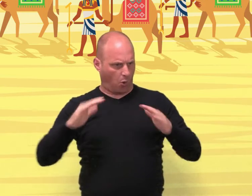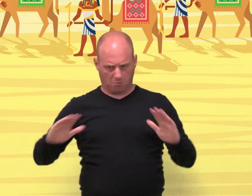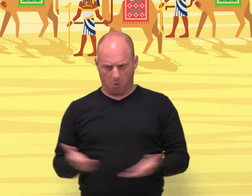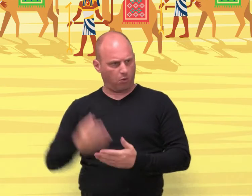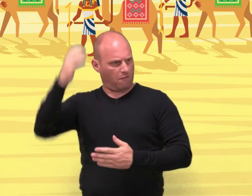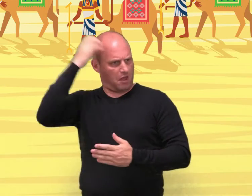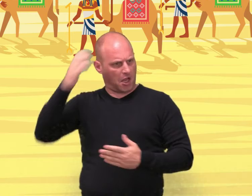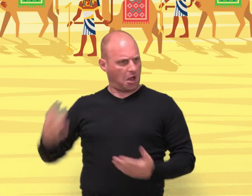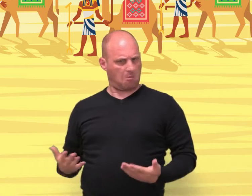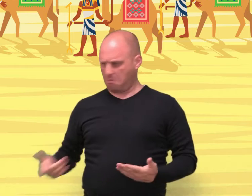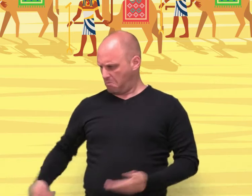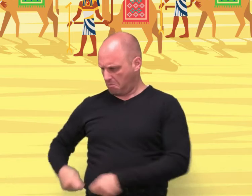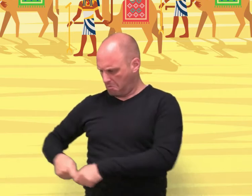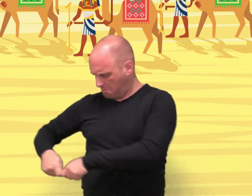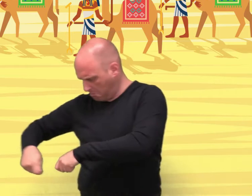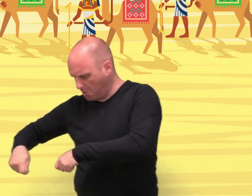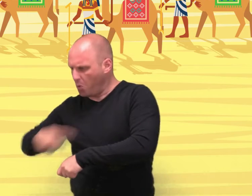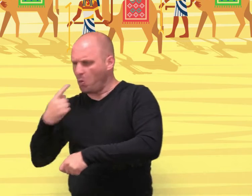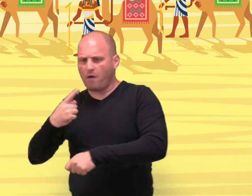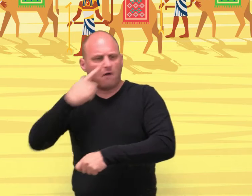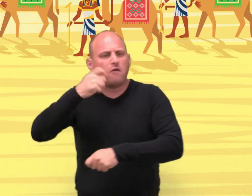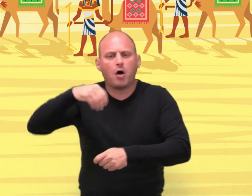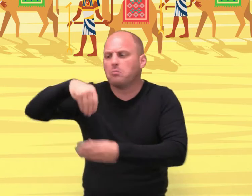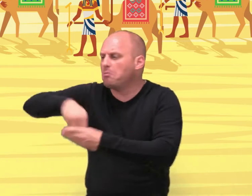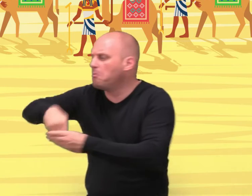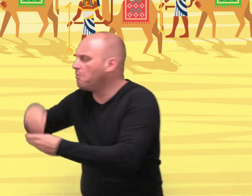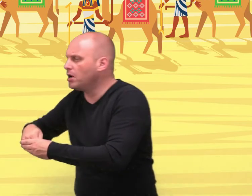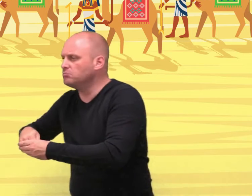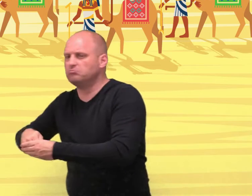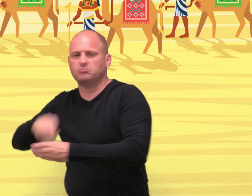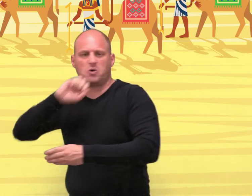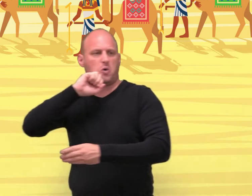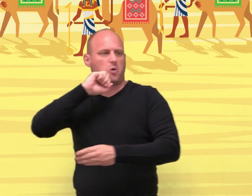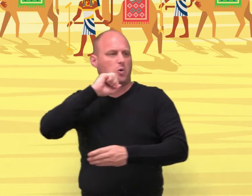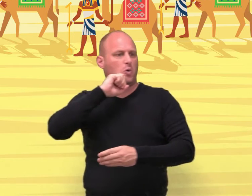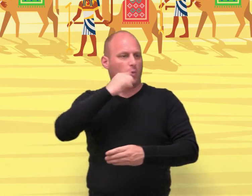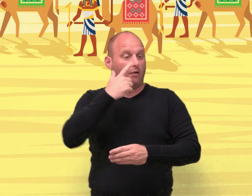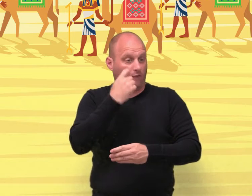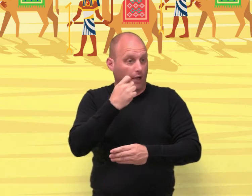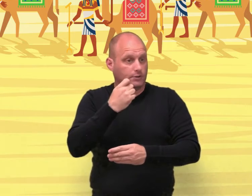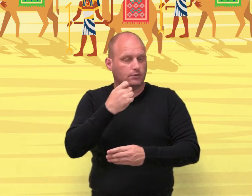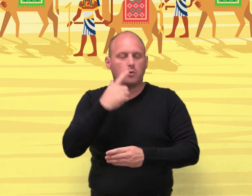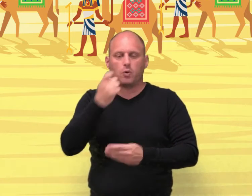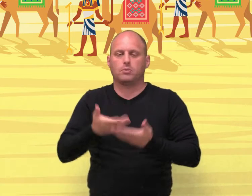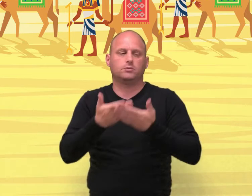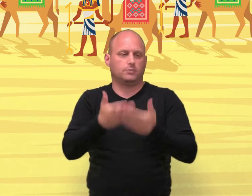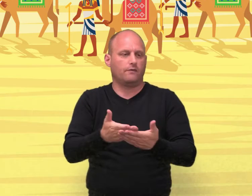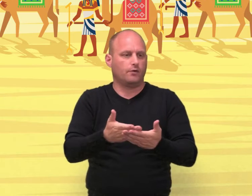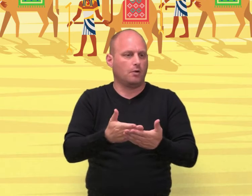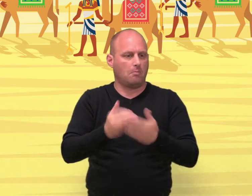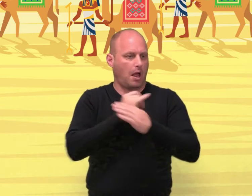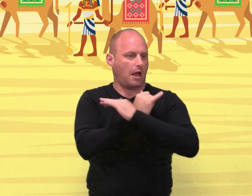him who produces it is the reward of a camel load, and I will be bound by it." They